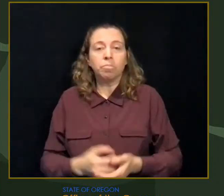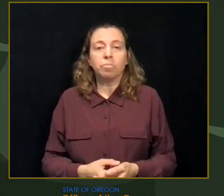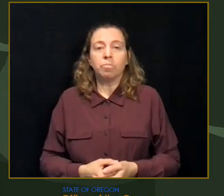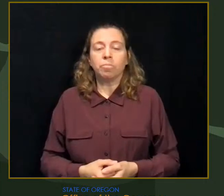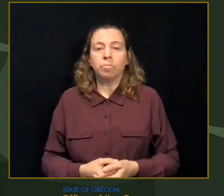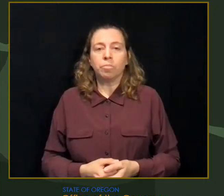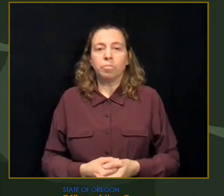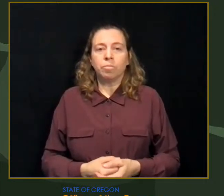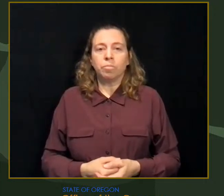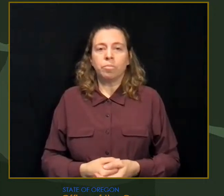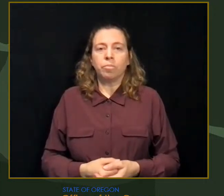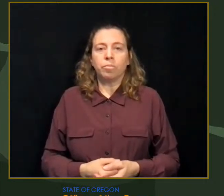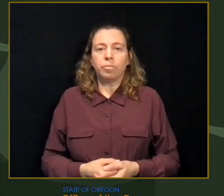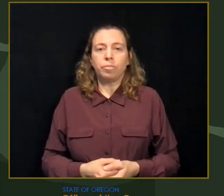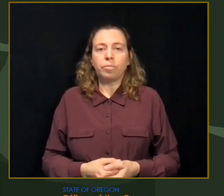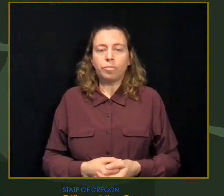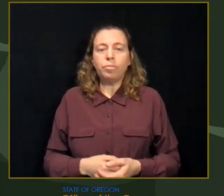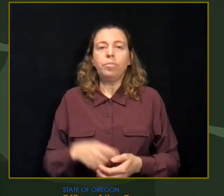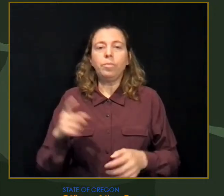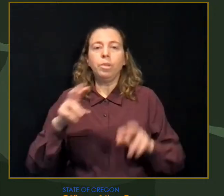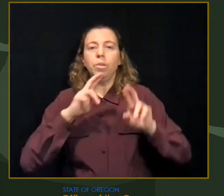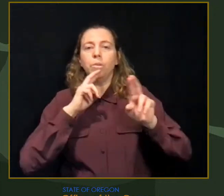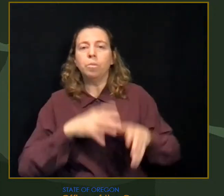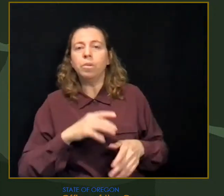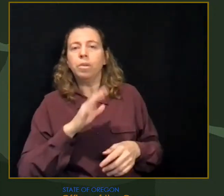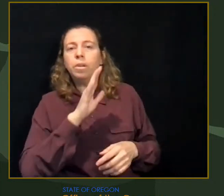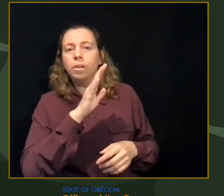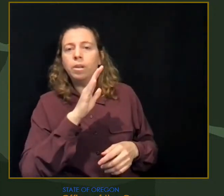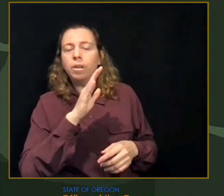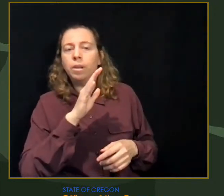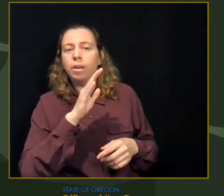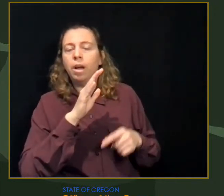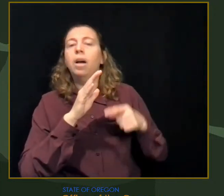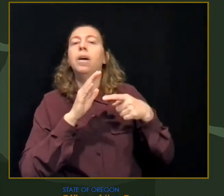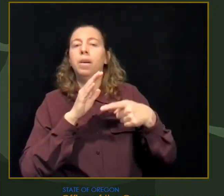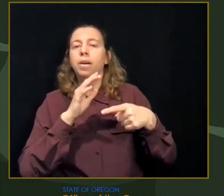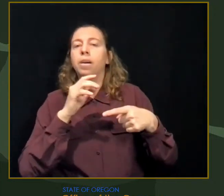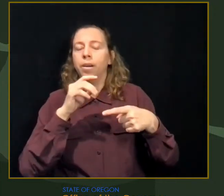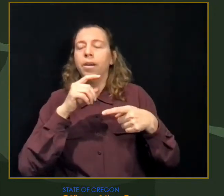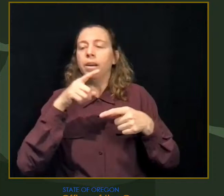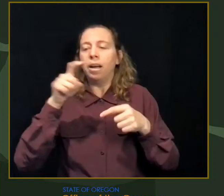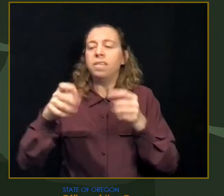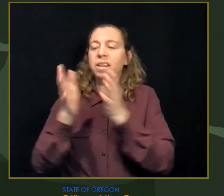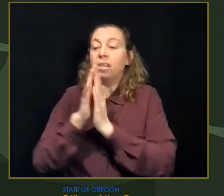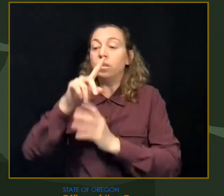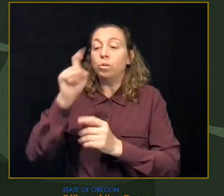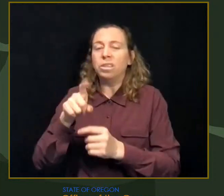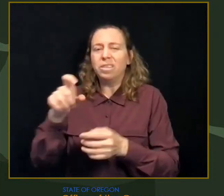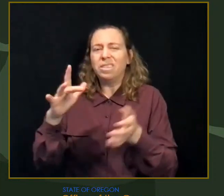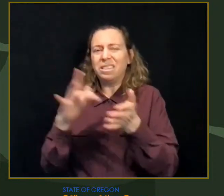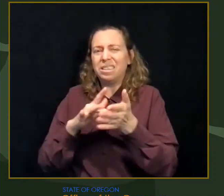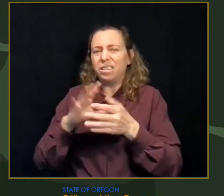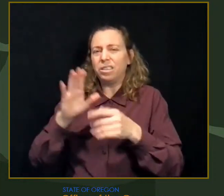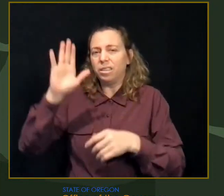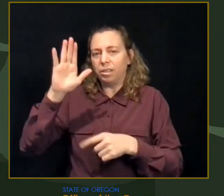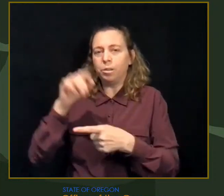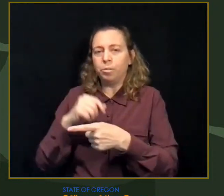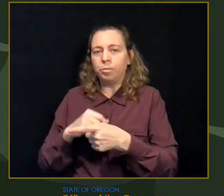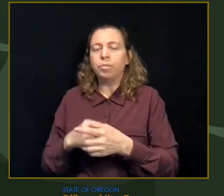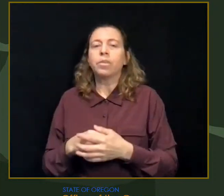we'll be using the raise your hand function to ask a question. We'll start with Brenna Kelly with KPTV. Go ahead,